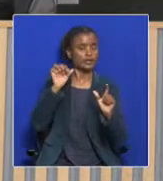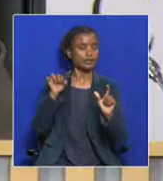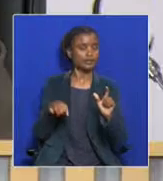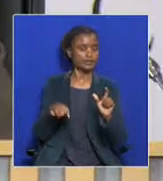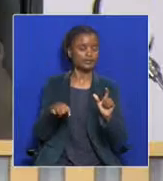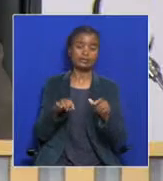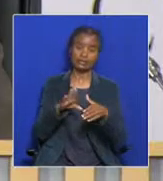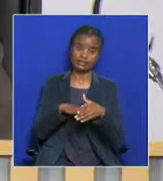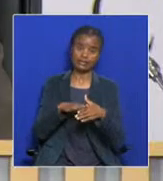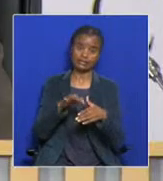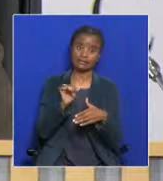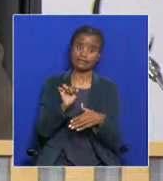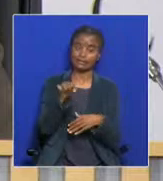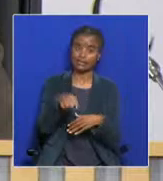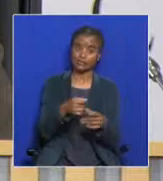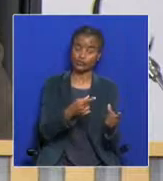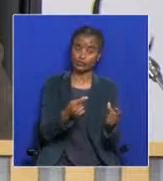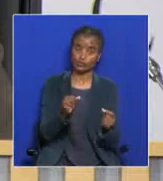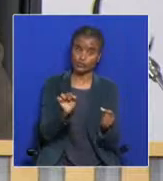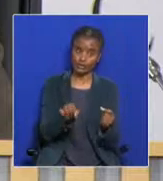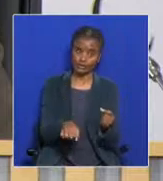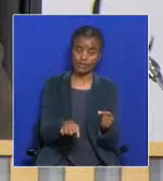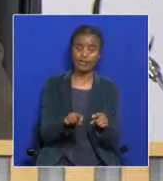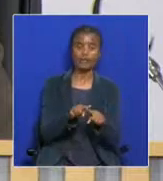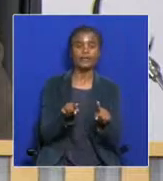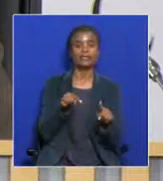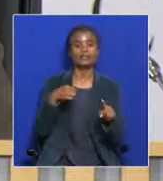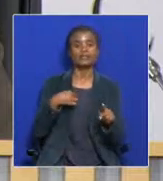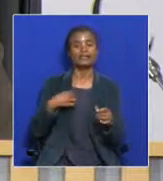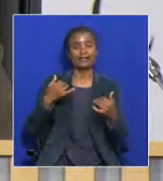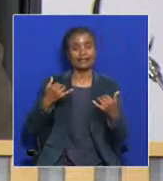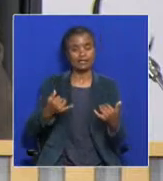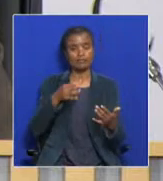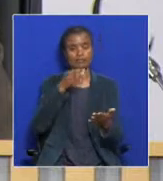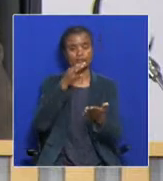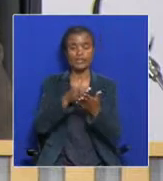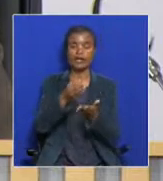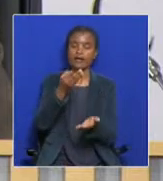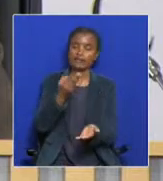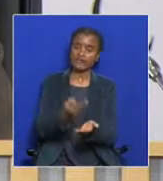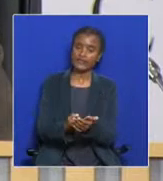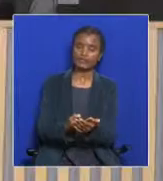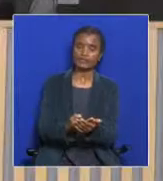it. All I'm putting to you is the facts. The facts are,